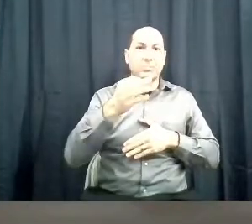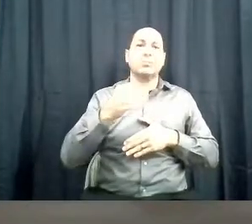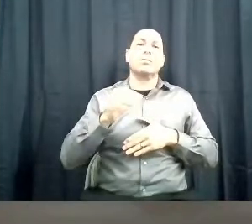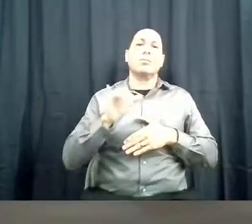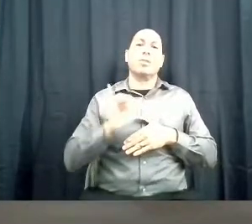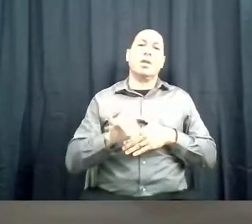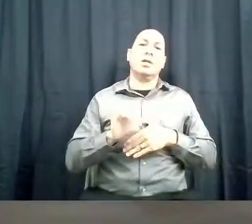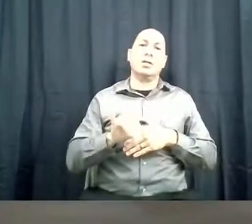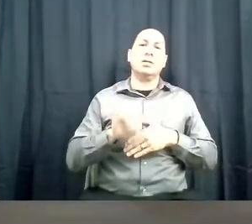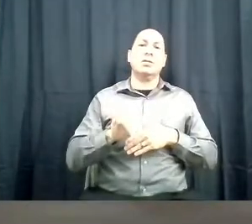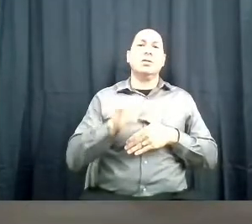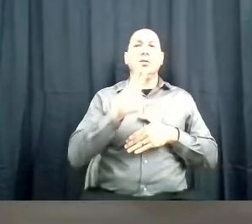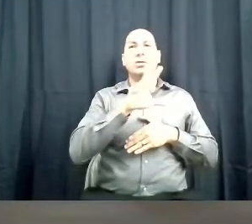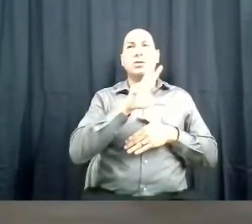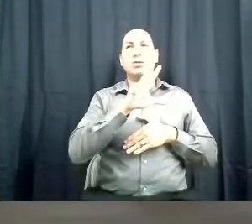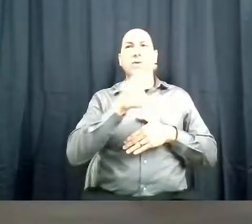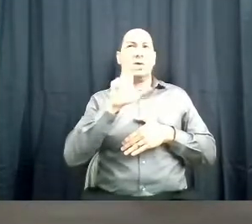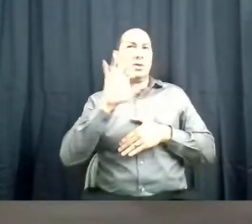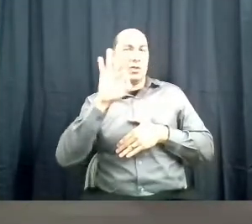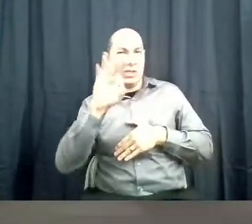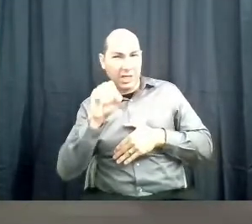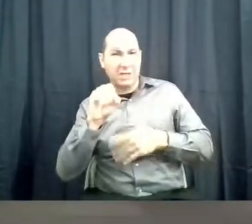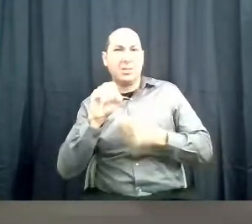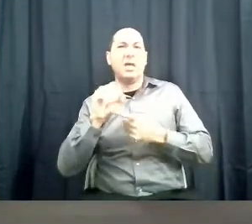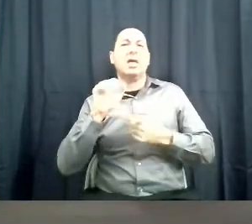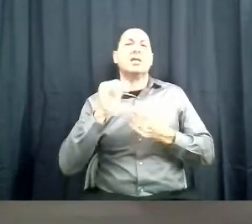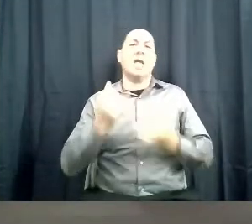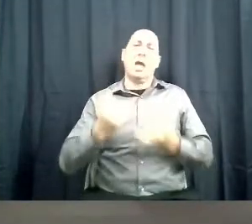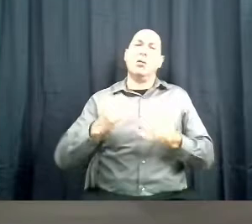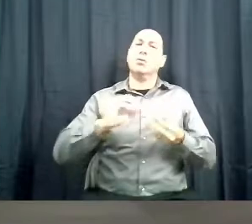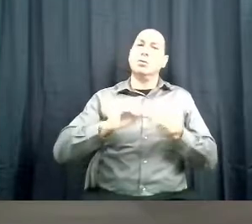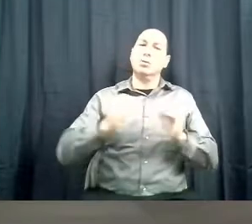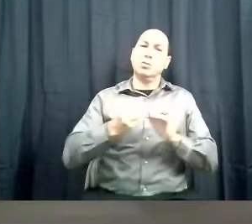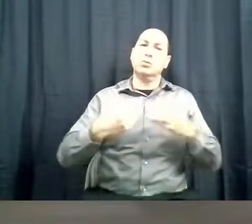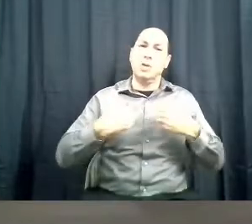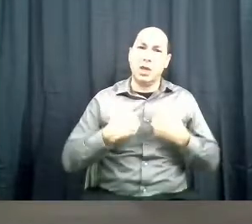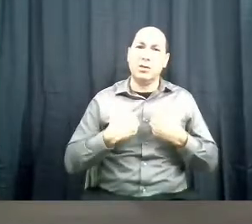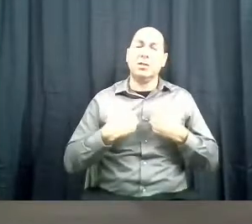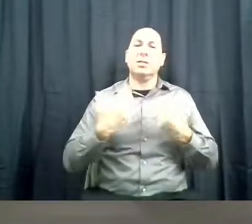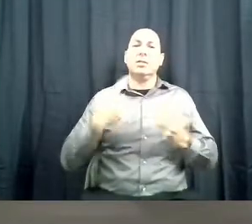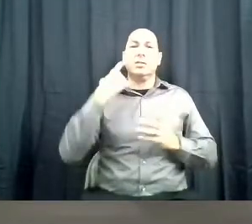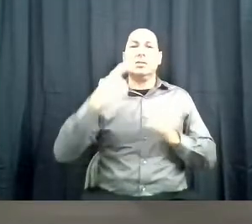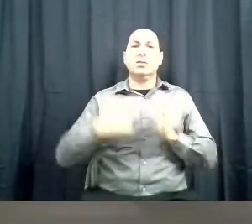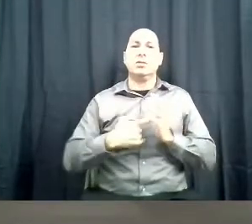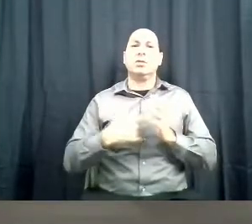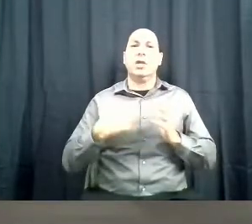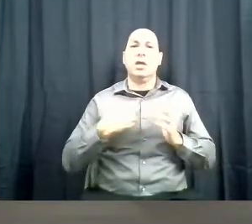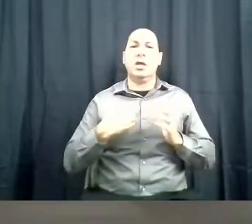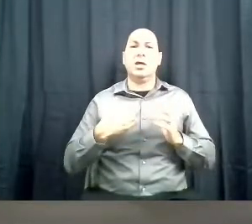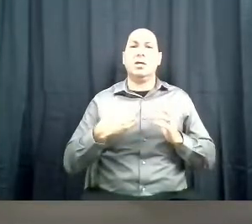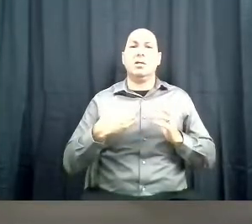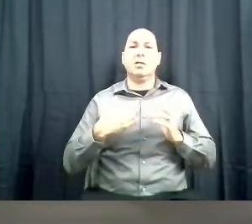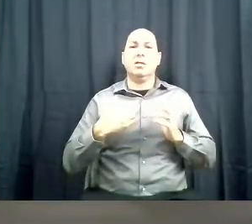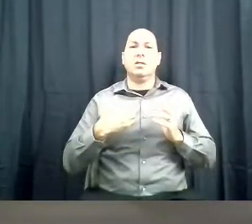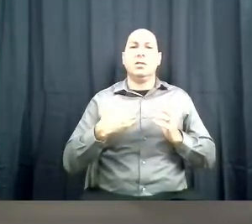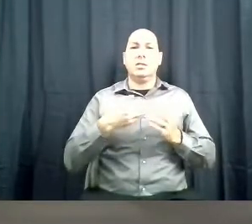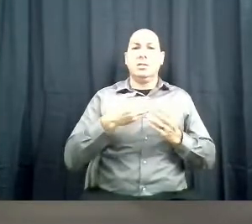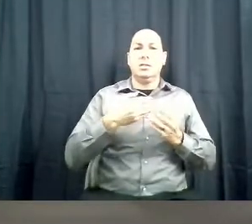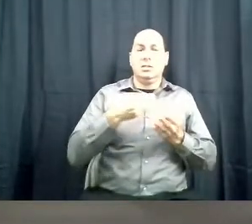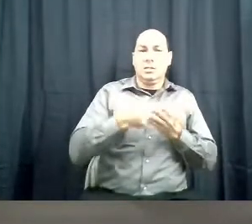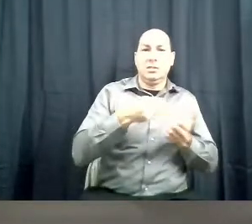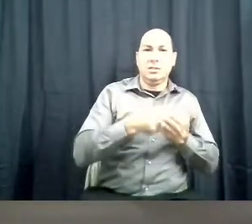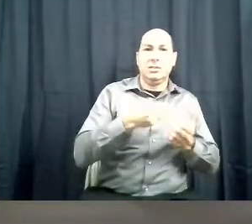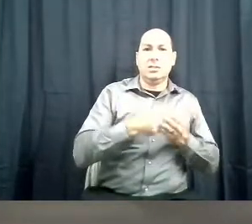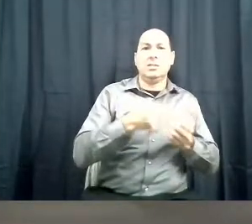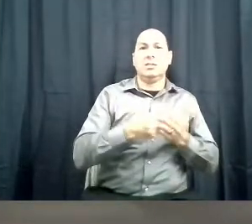So again, whenever the federal government comes in with incremental funds, which they have at different levels, 1 year 600, 1